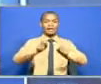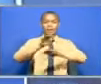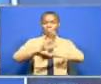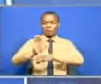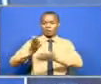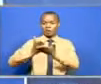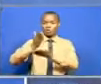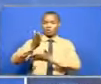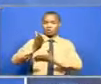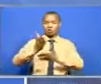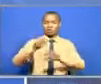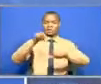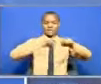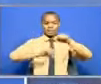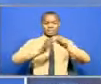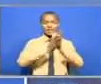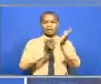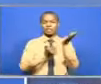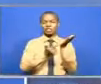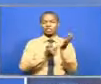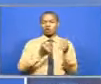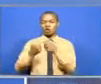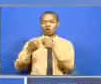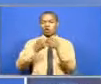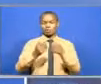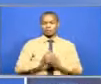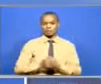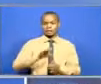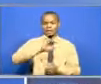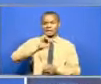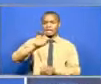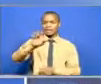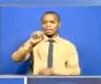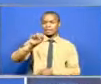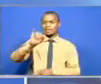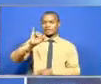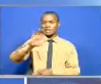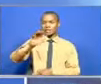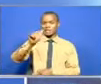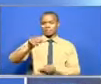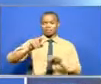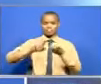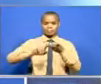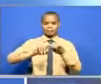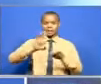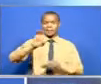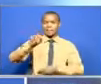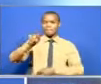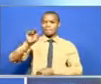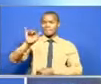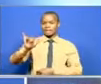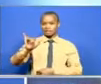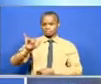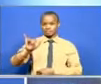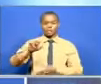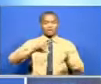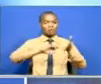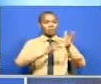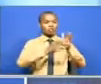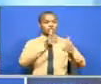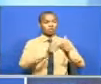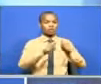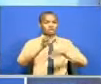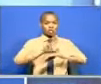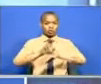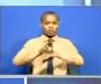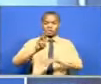science and technology competition. Jesicah Kaptalai and Betty Kimolos made a case for themselves by using Enrygo, a weed